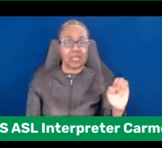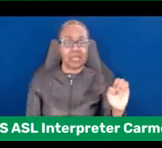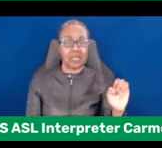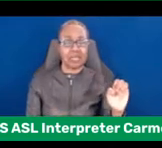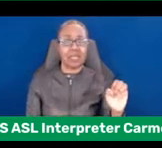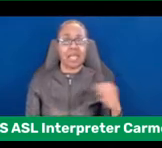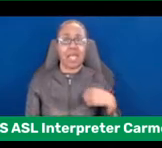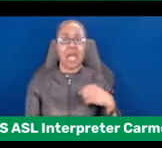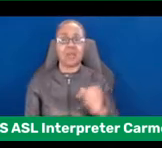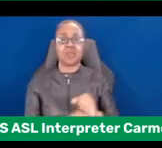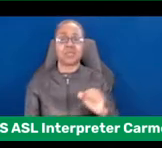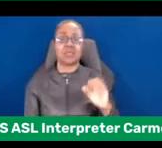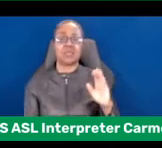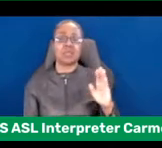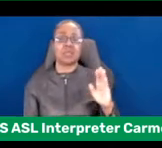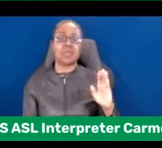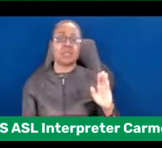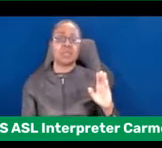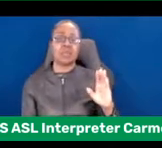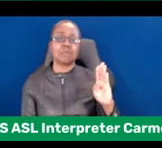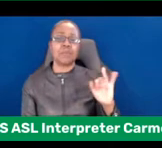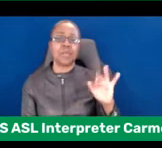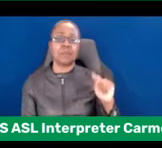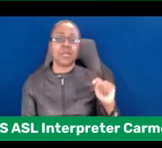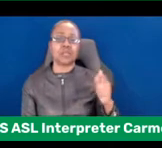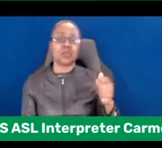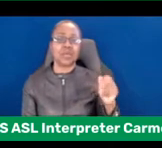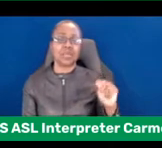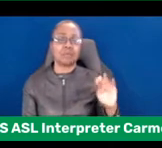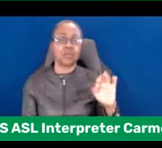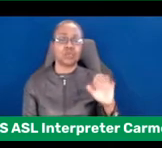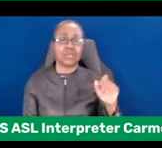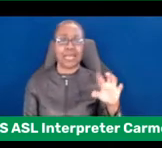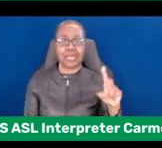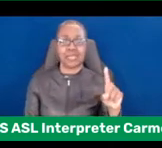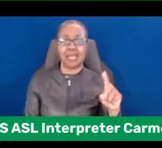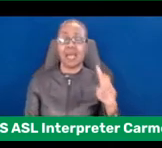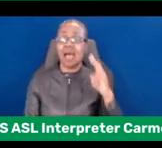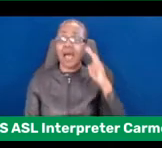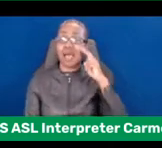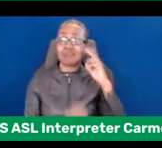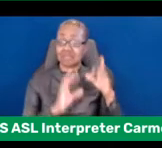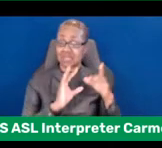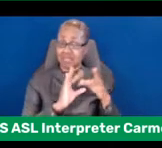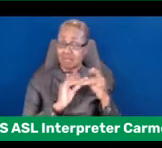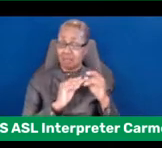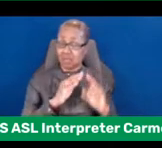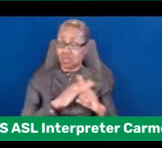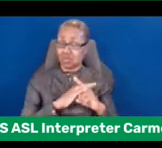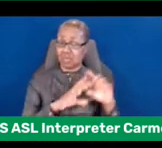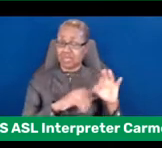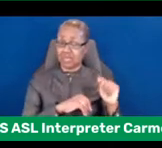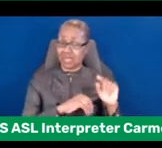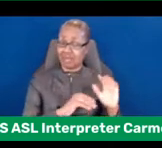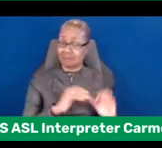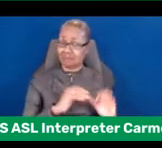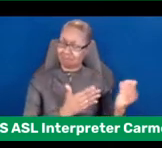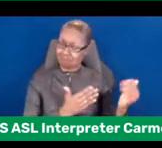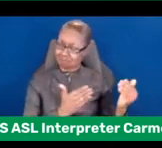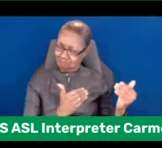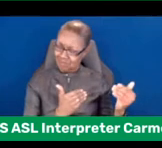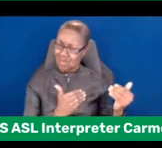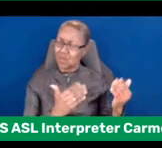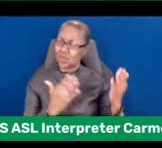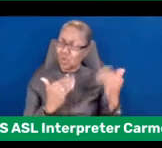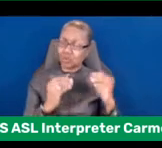Aid. And I am seeing some of the comments in the chat. Keep them coming. I think it's our hope to be in conversation